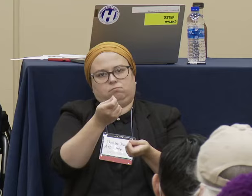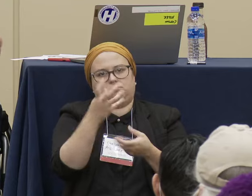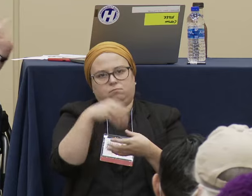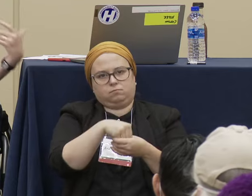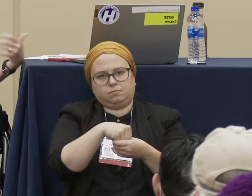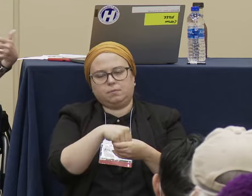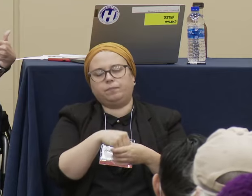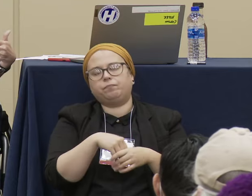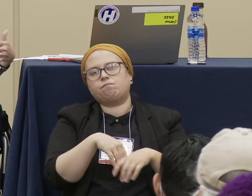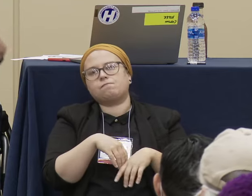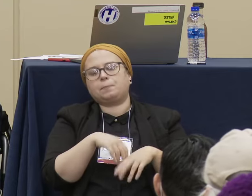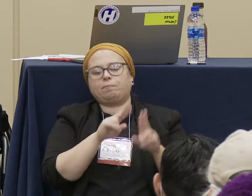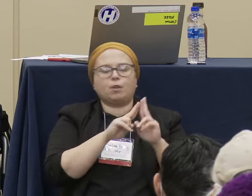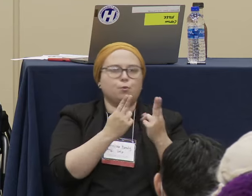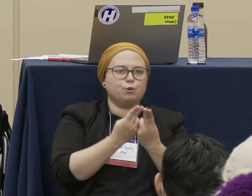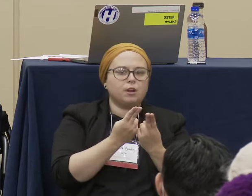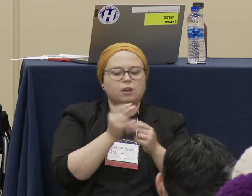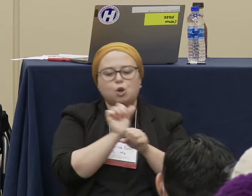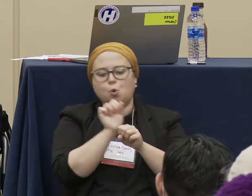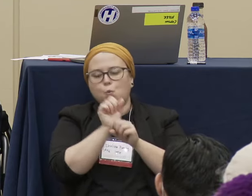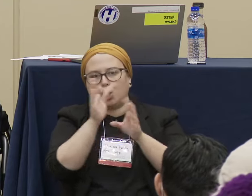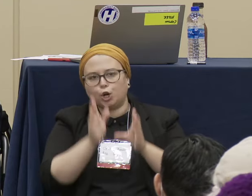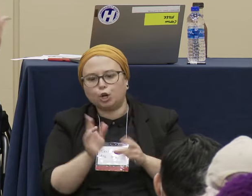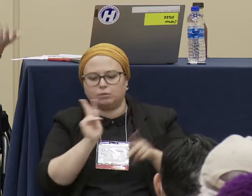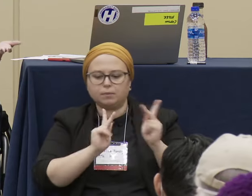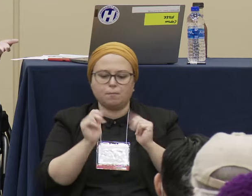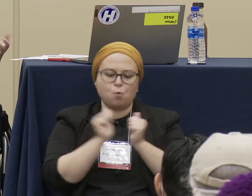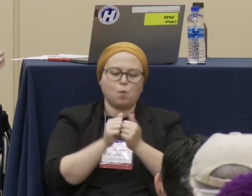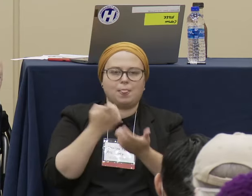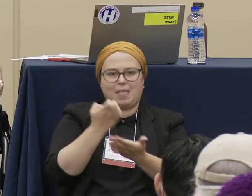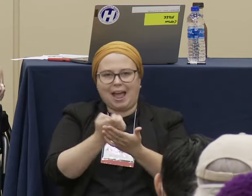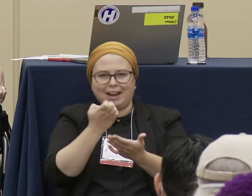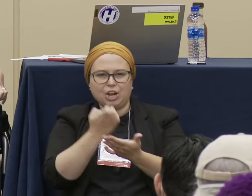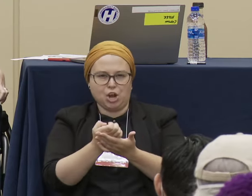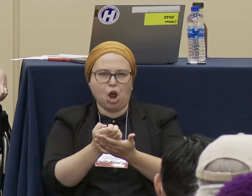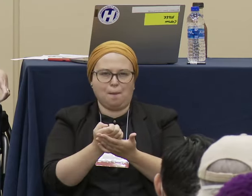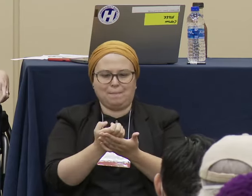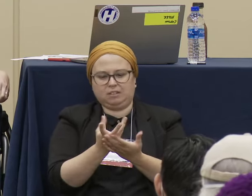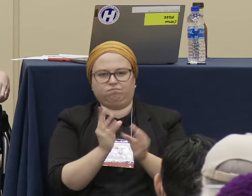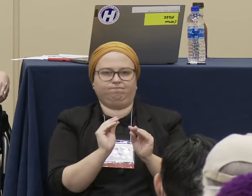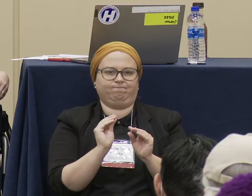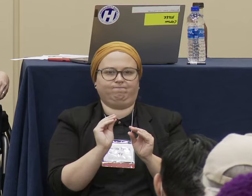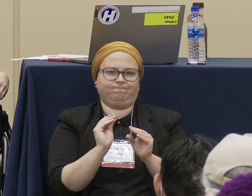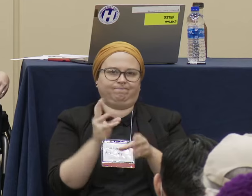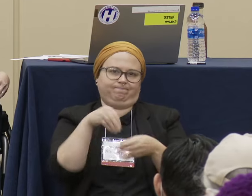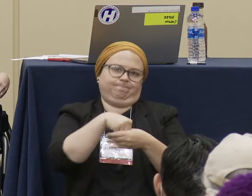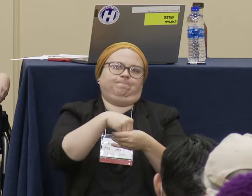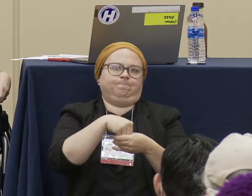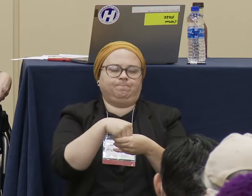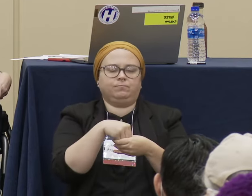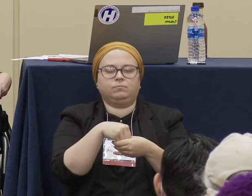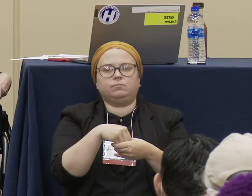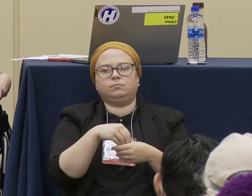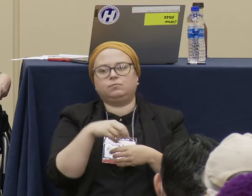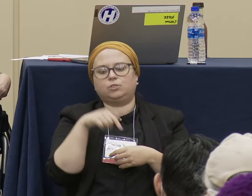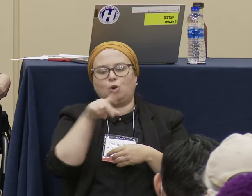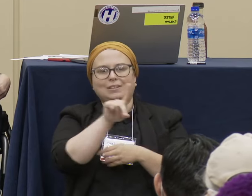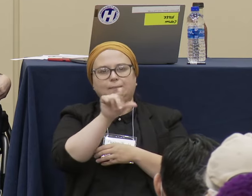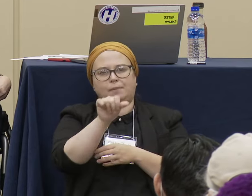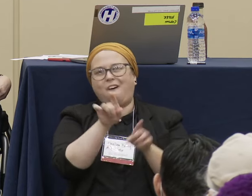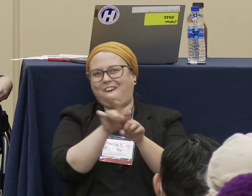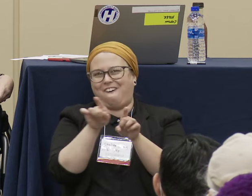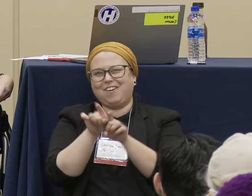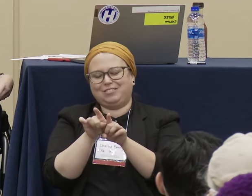unions, workers, people with economic stake, politicians. In the arena of disability, unfortunately, it's also